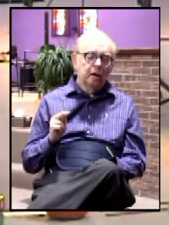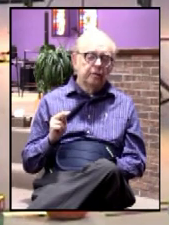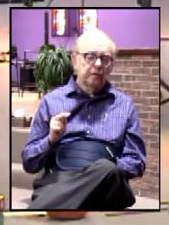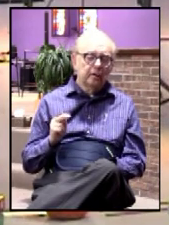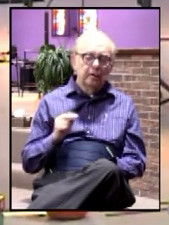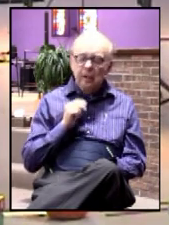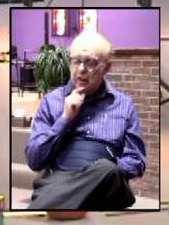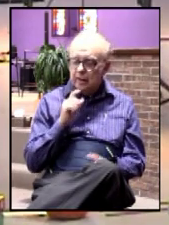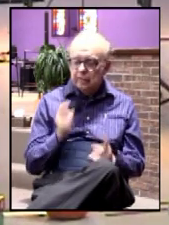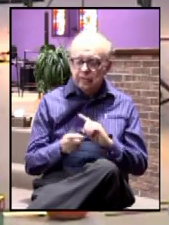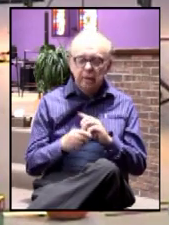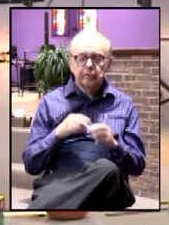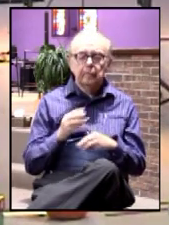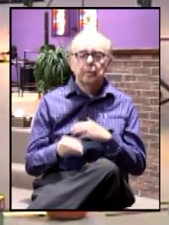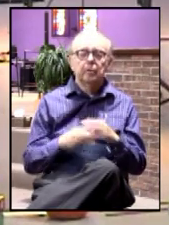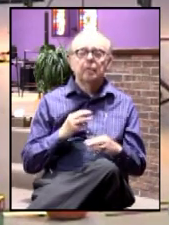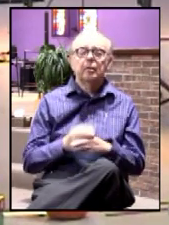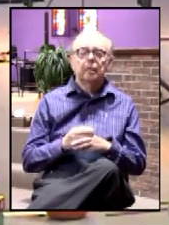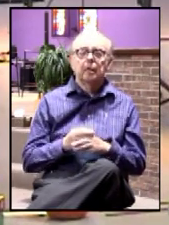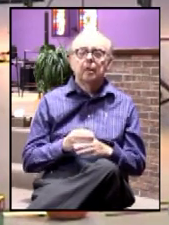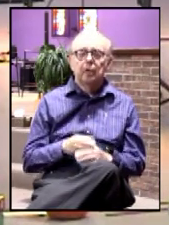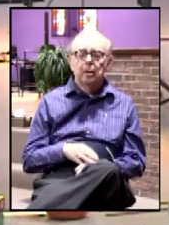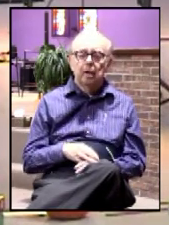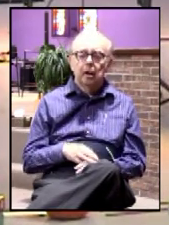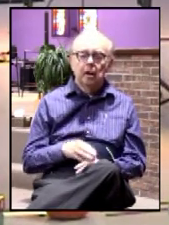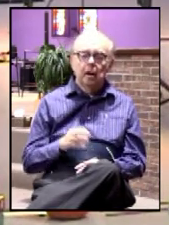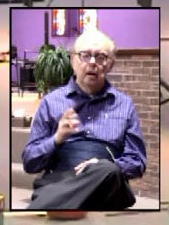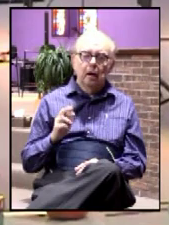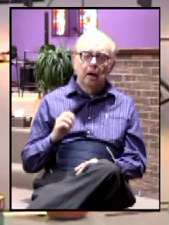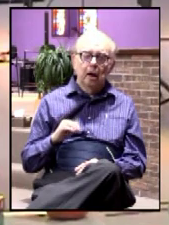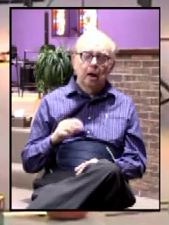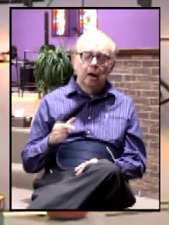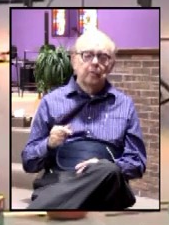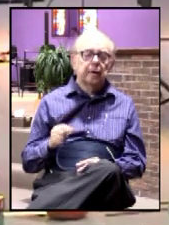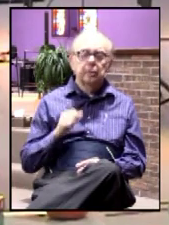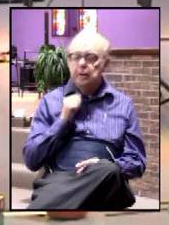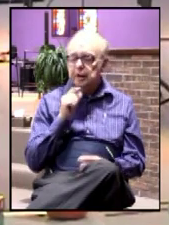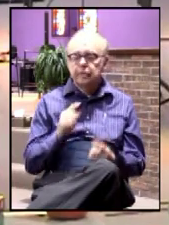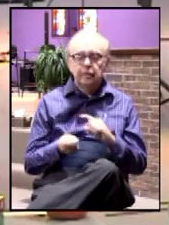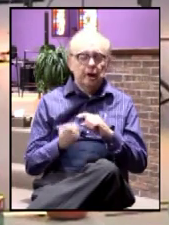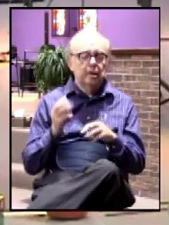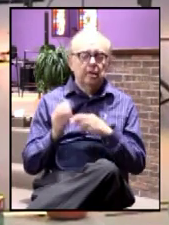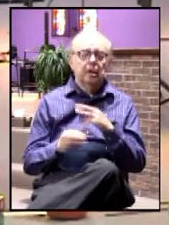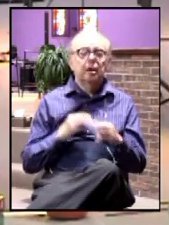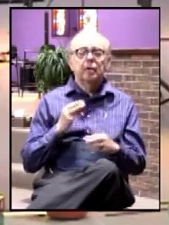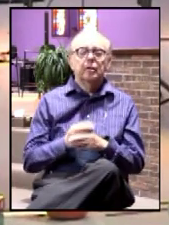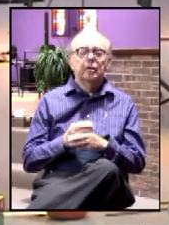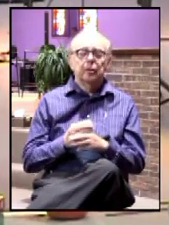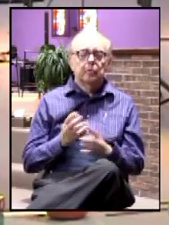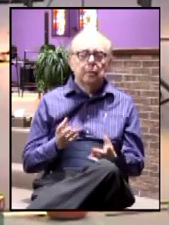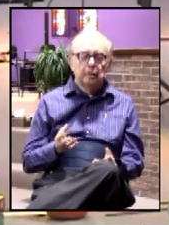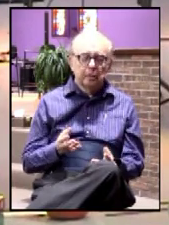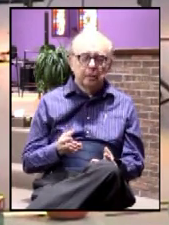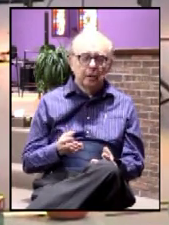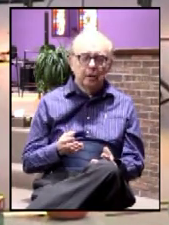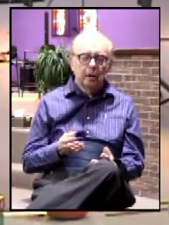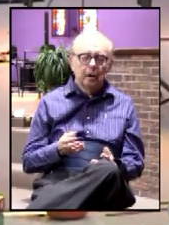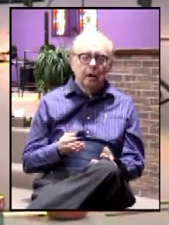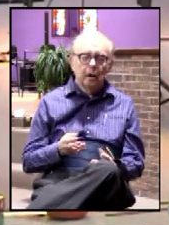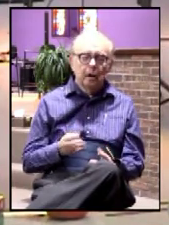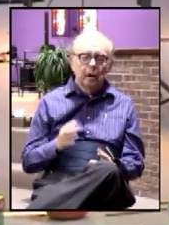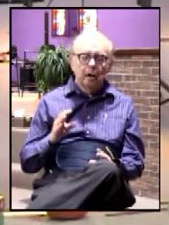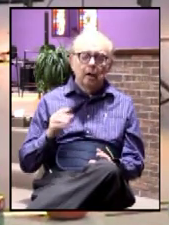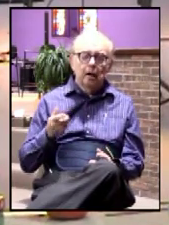Lennon did not change the world. Ringo Starr did not change the